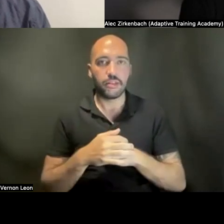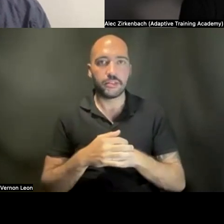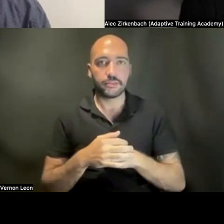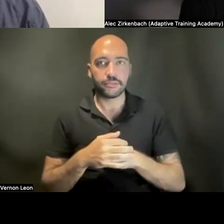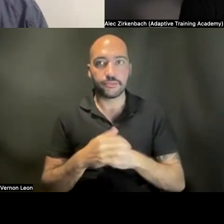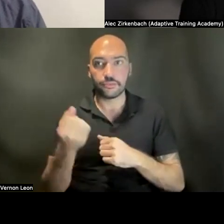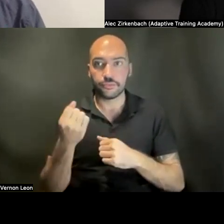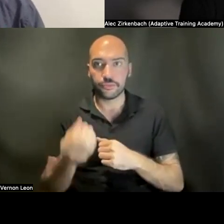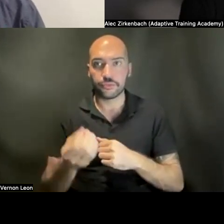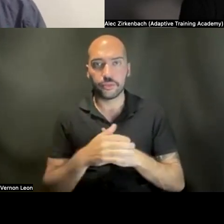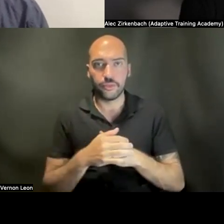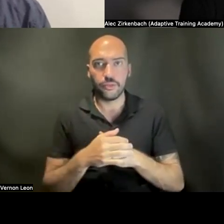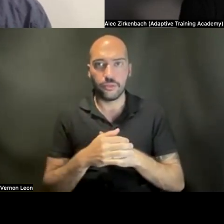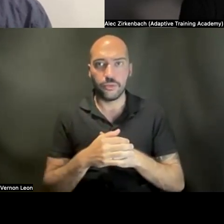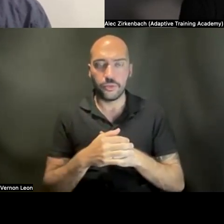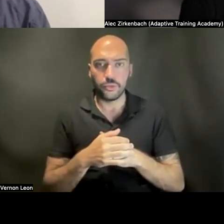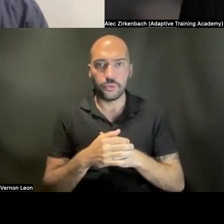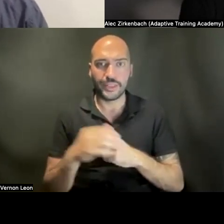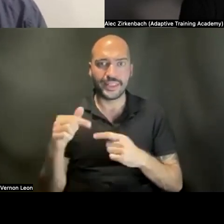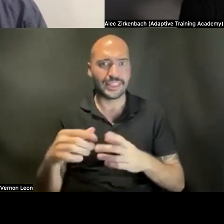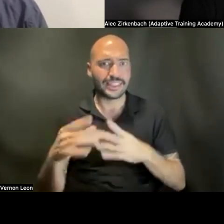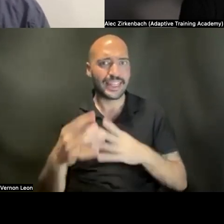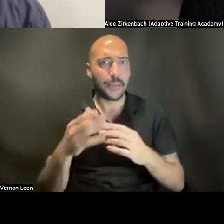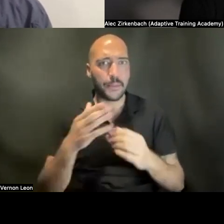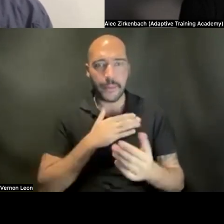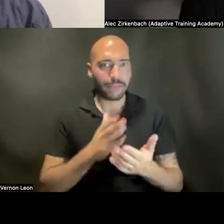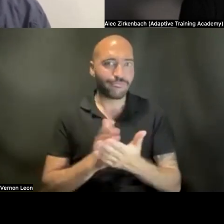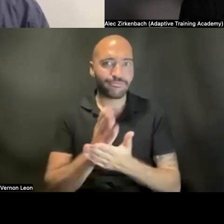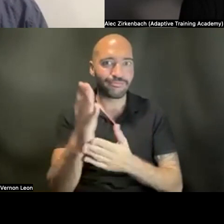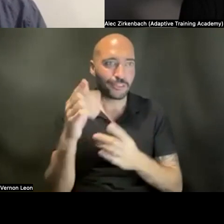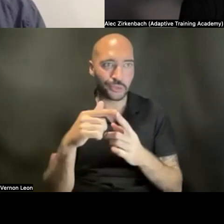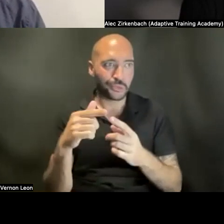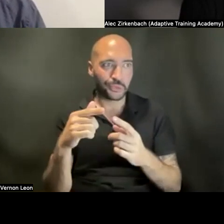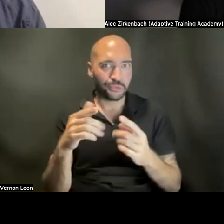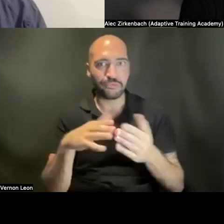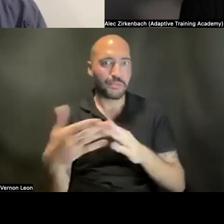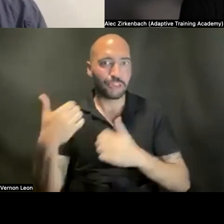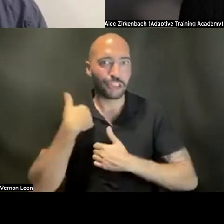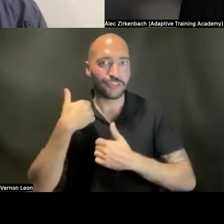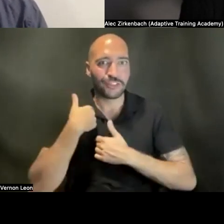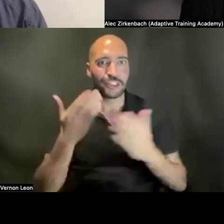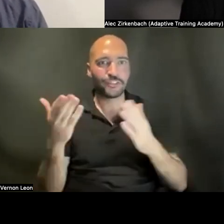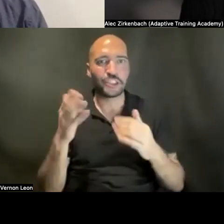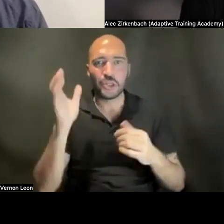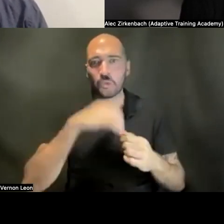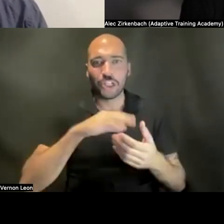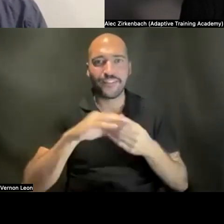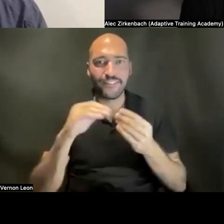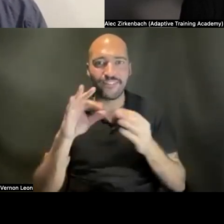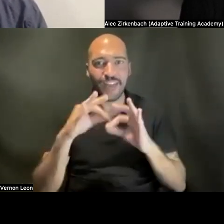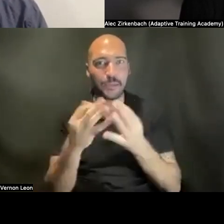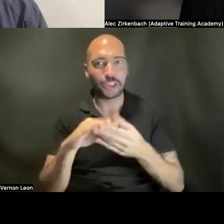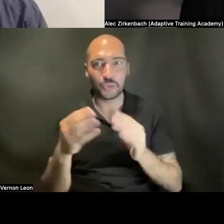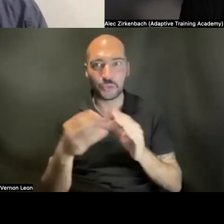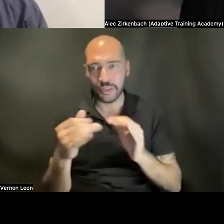And so that led me on my trajectory for service. It's kind of like a weird family story that led me